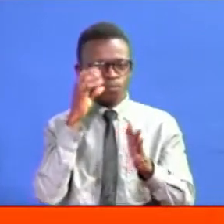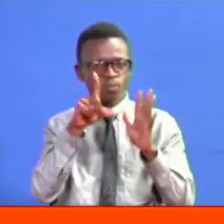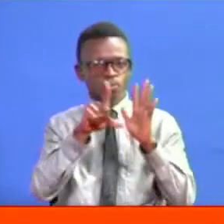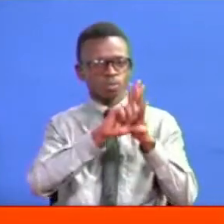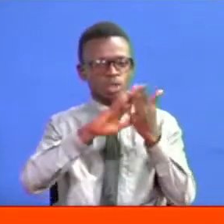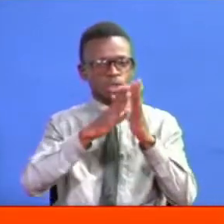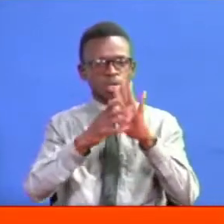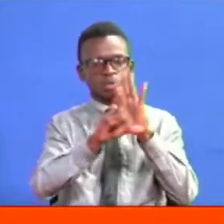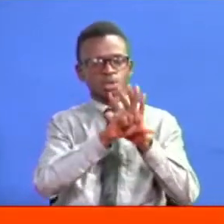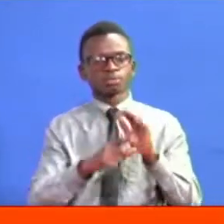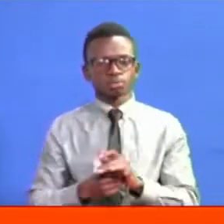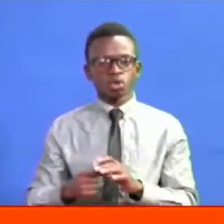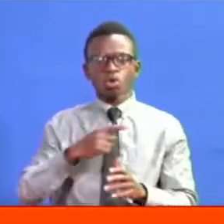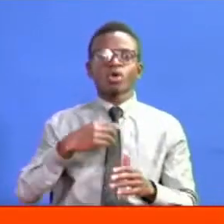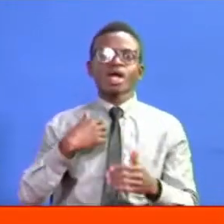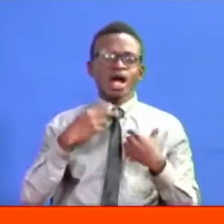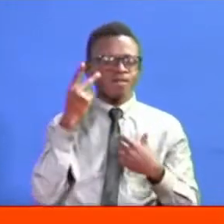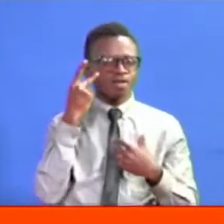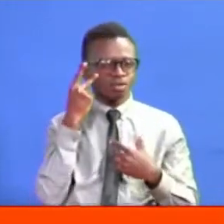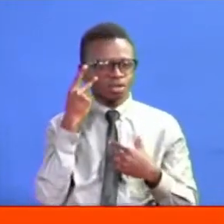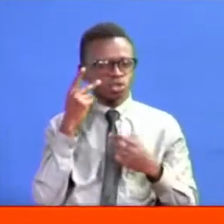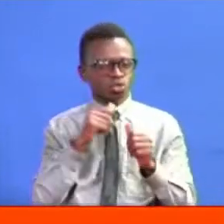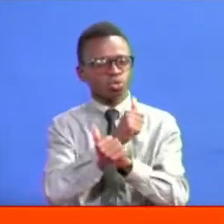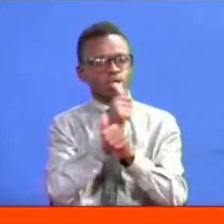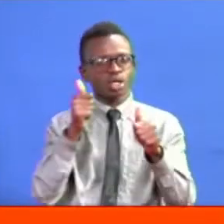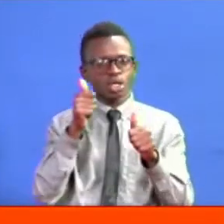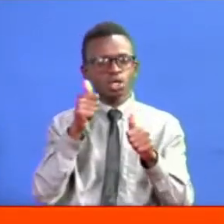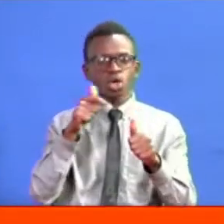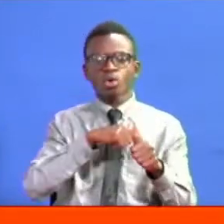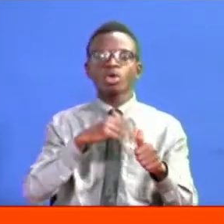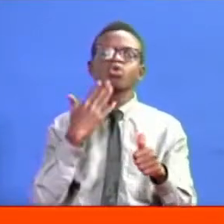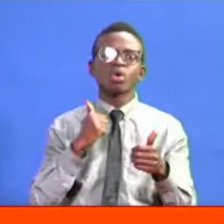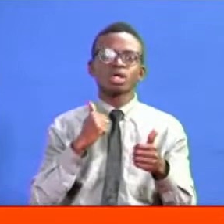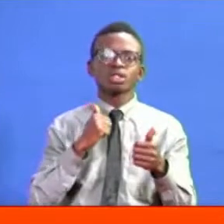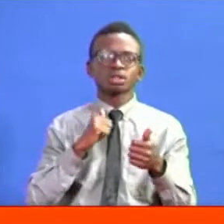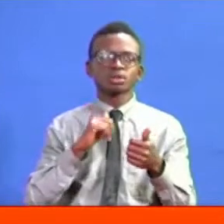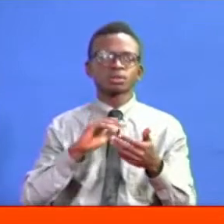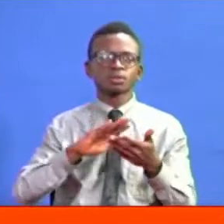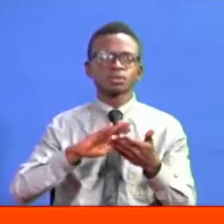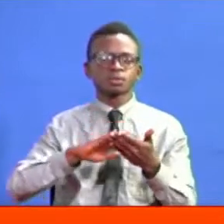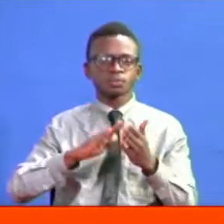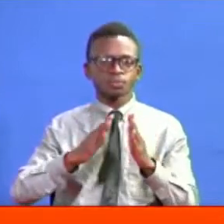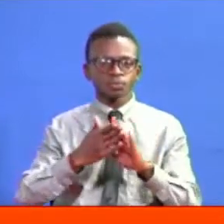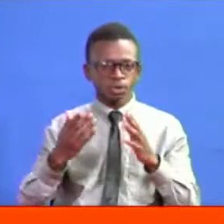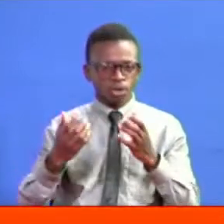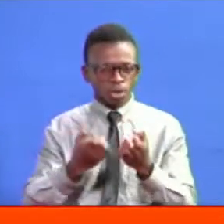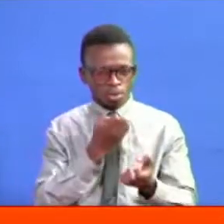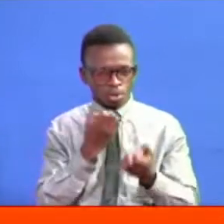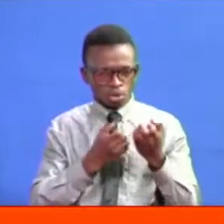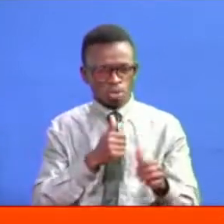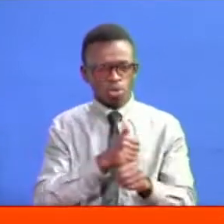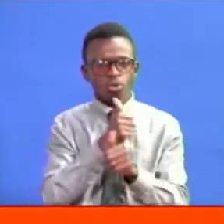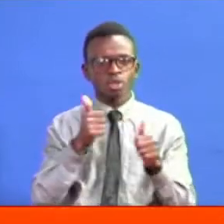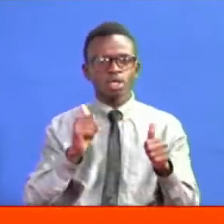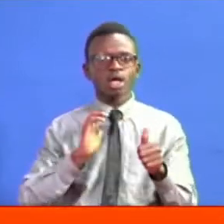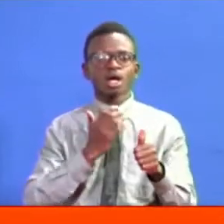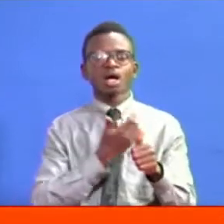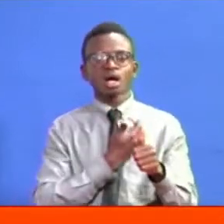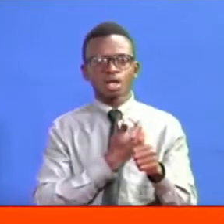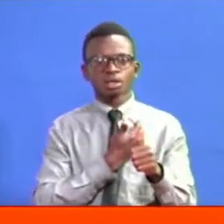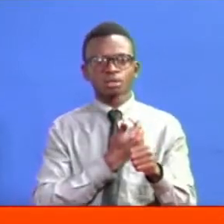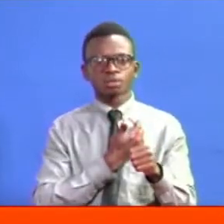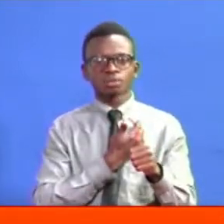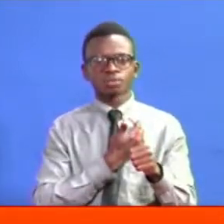vision. We are telling you that we want to legalize industrial hemp for economic upswing. Our aim is that we will not increase